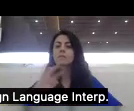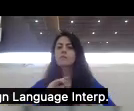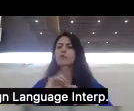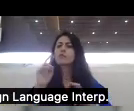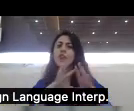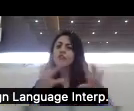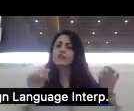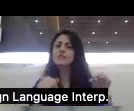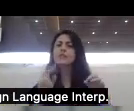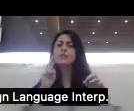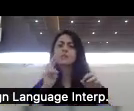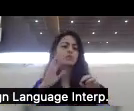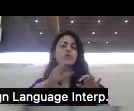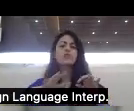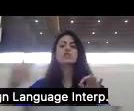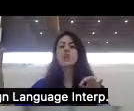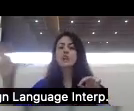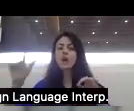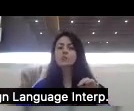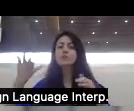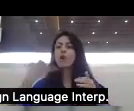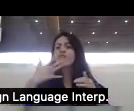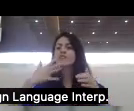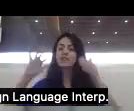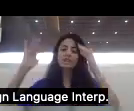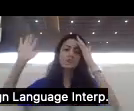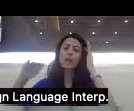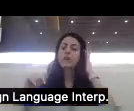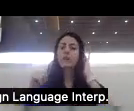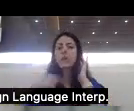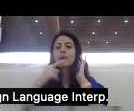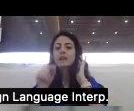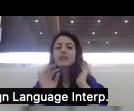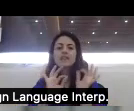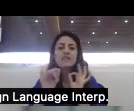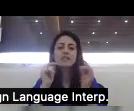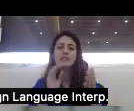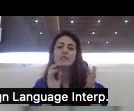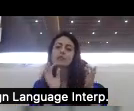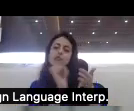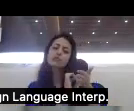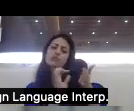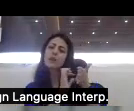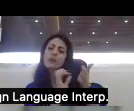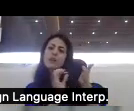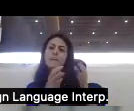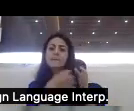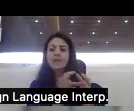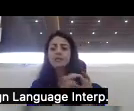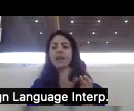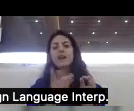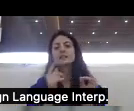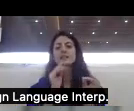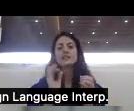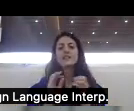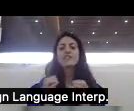of the specific country developments which are interesting. You know, many things have been mentioned. People with disabilities are